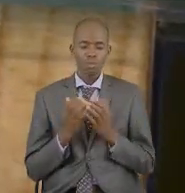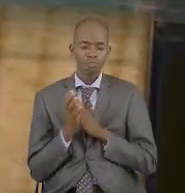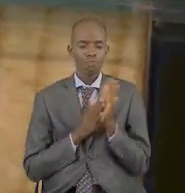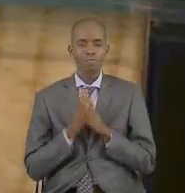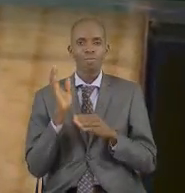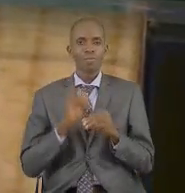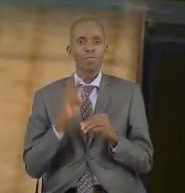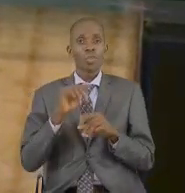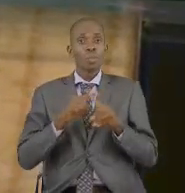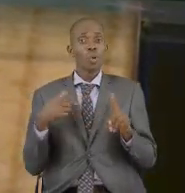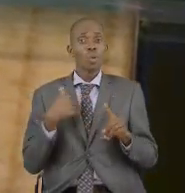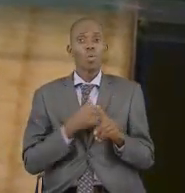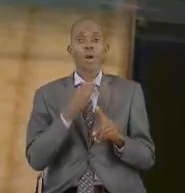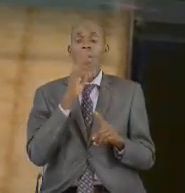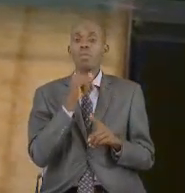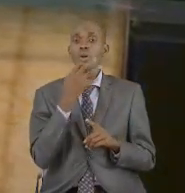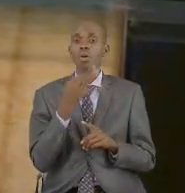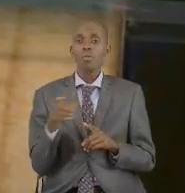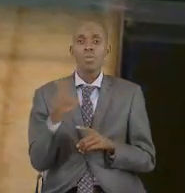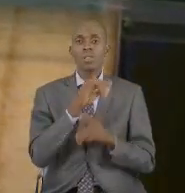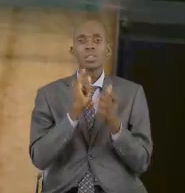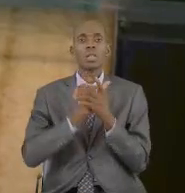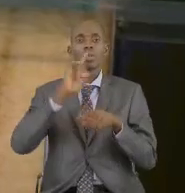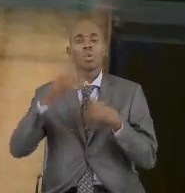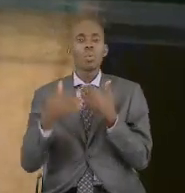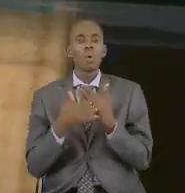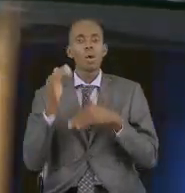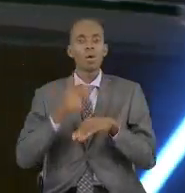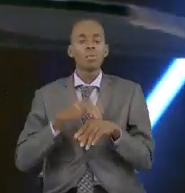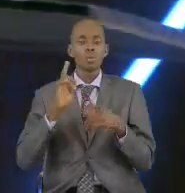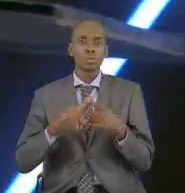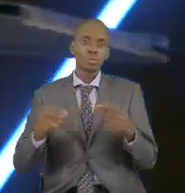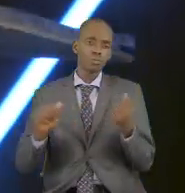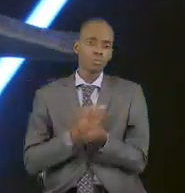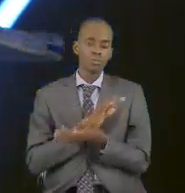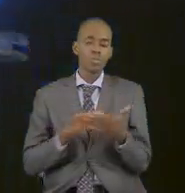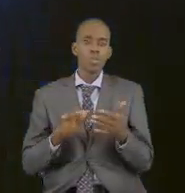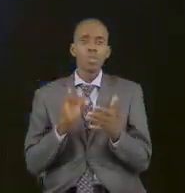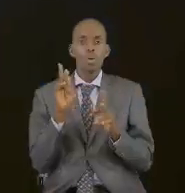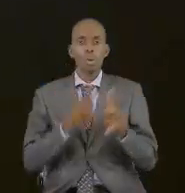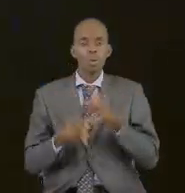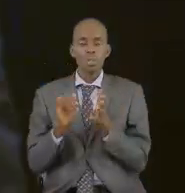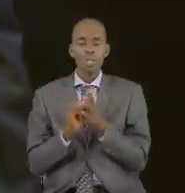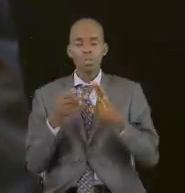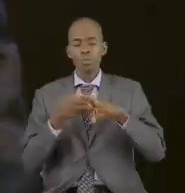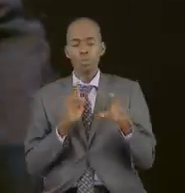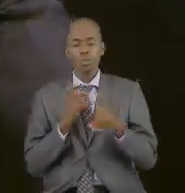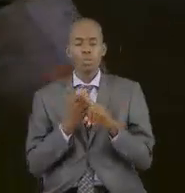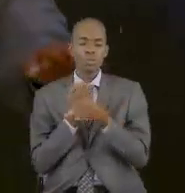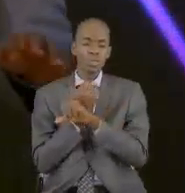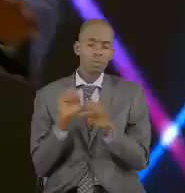back unto perdition. Those who draw back from their salvation, from their conviction, from